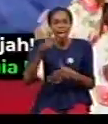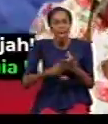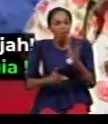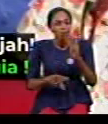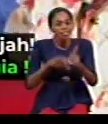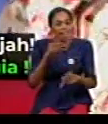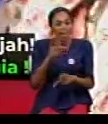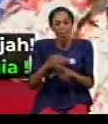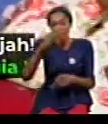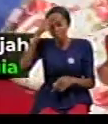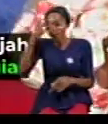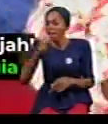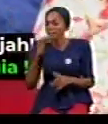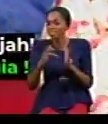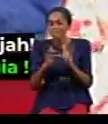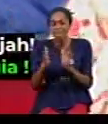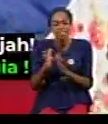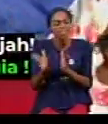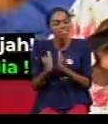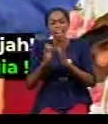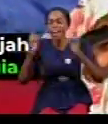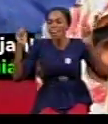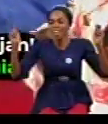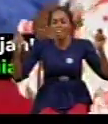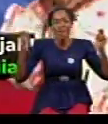hallelujah. What manner of man is Jesus?